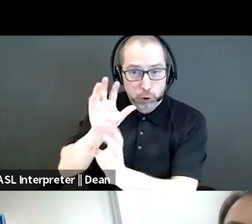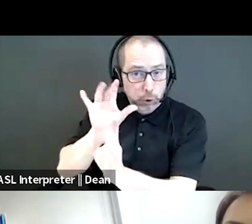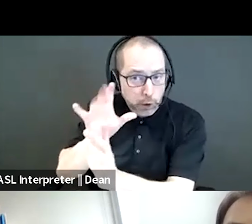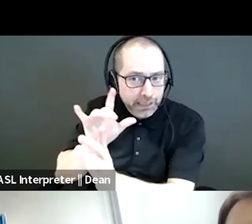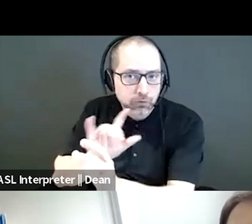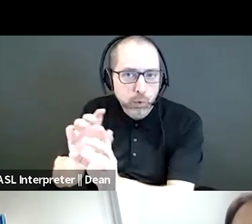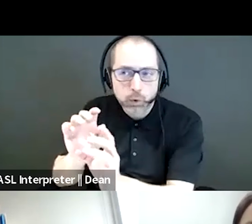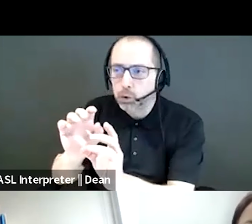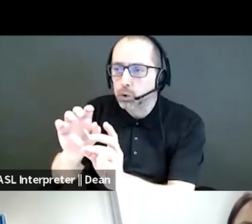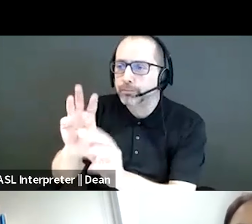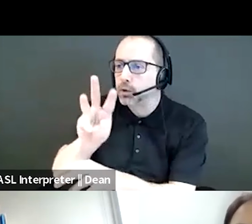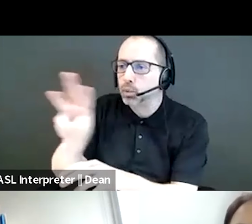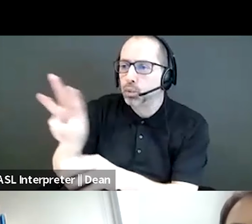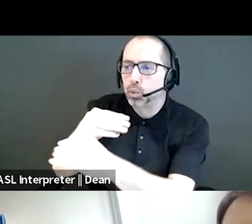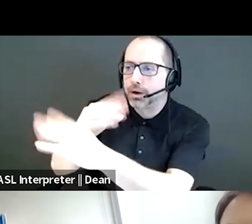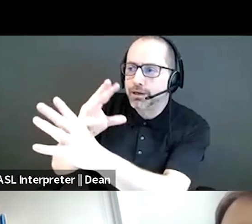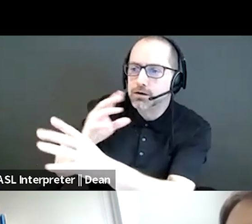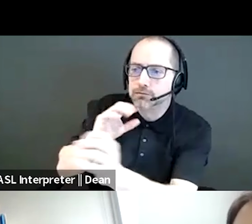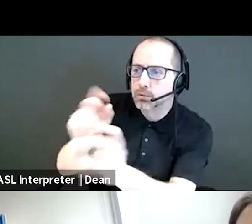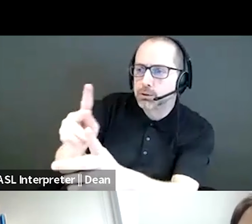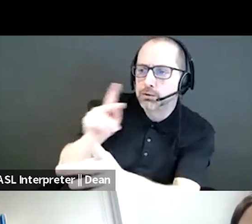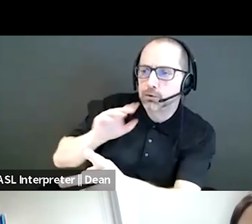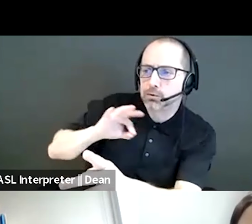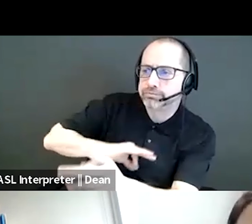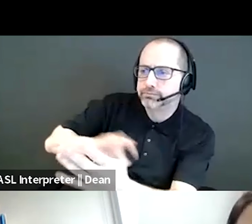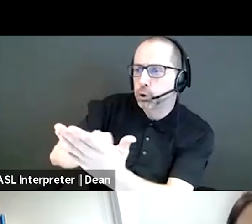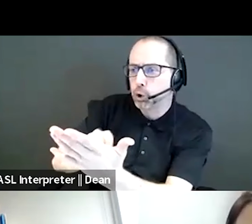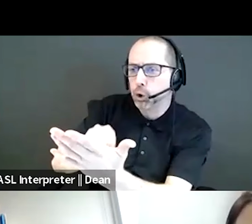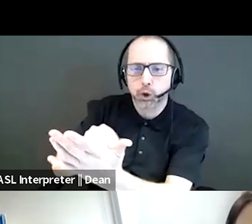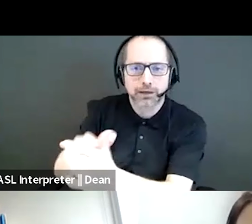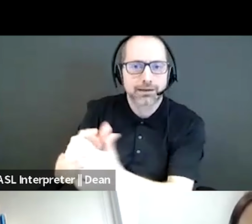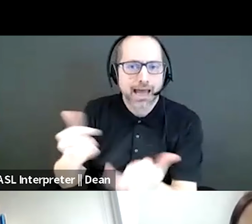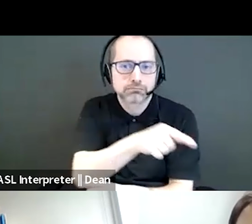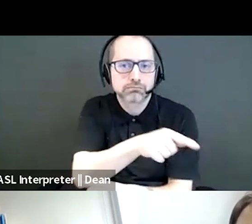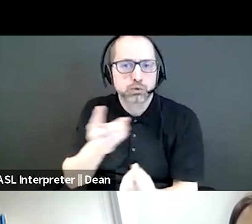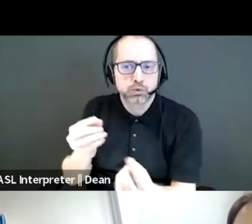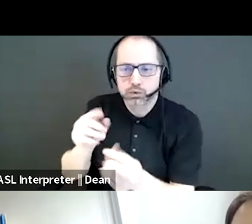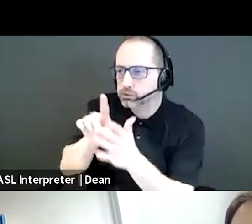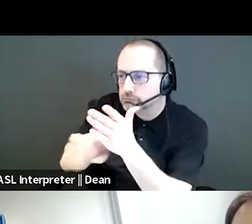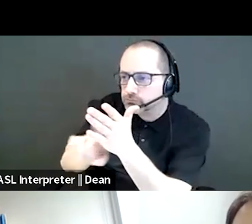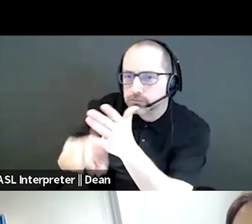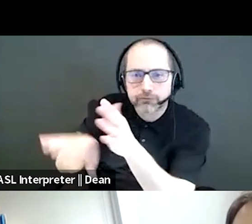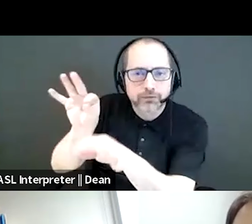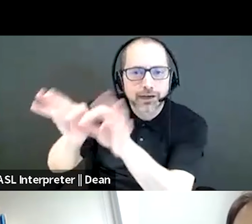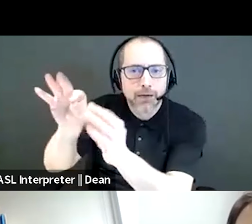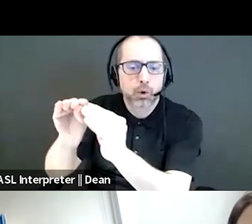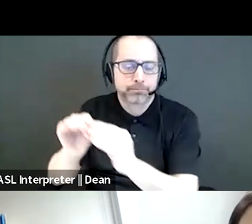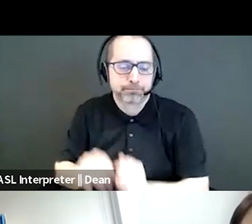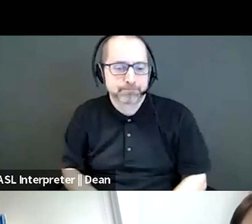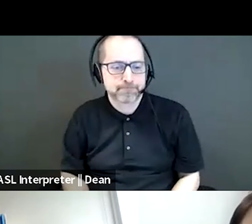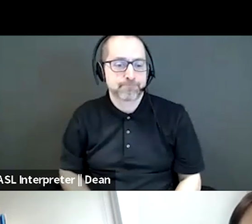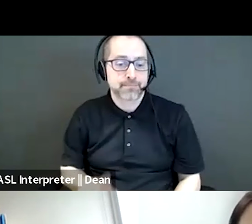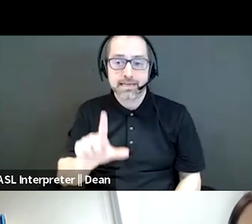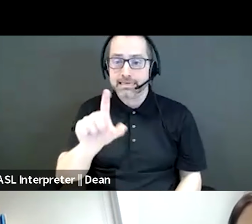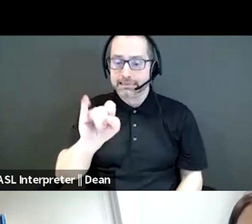develop herself and reallocate them. It's so true. I mean, I think we like to think our personality is set in stone and who we